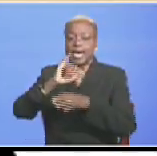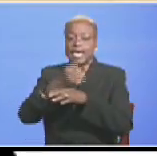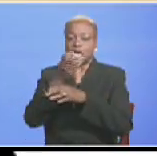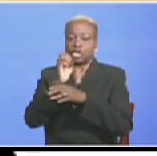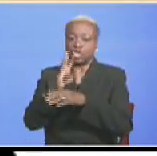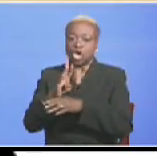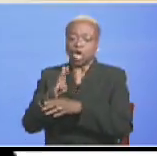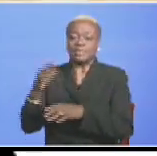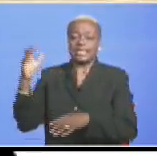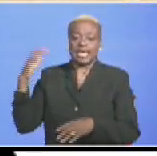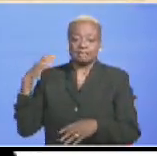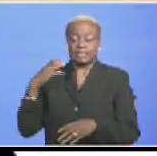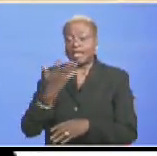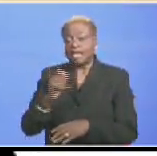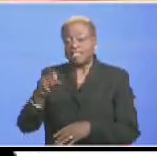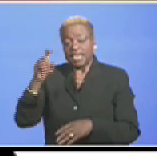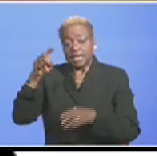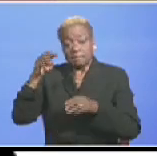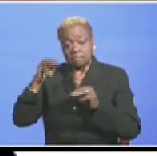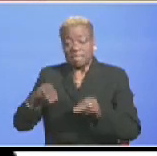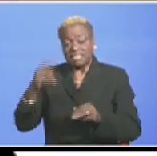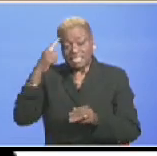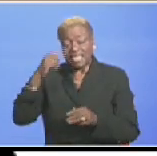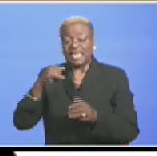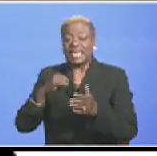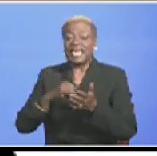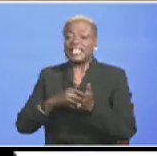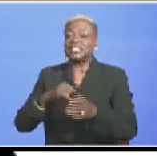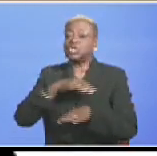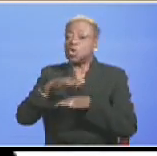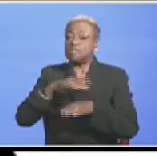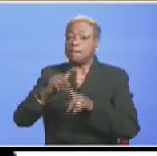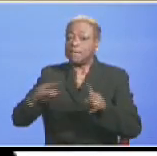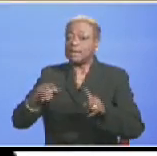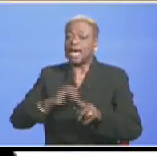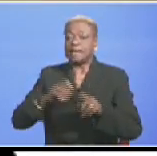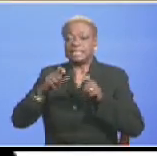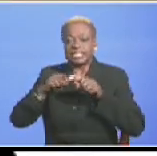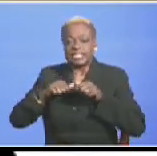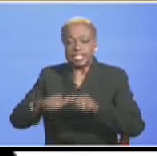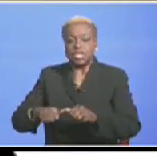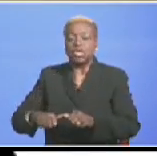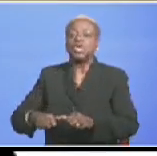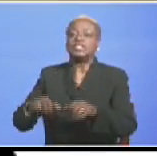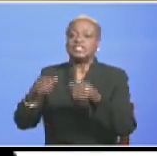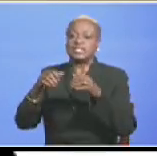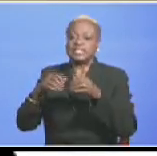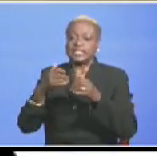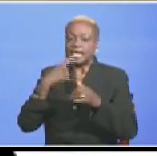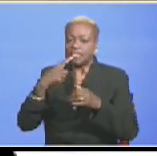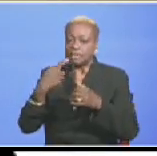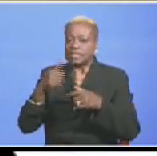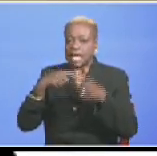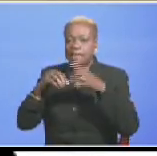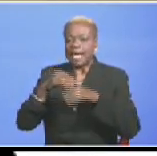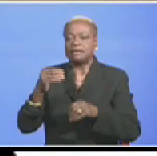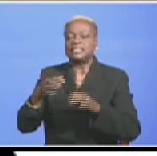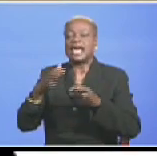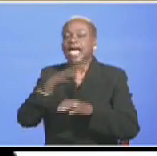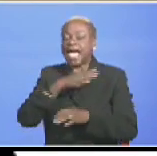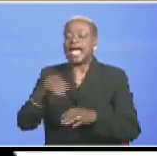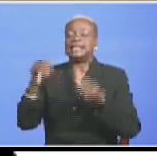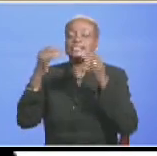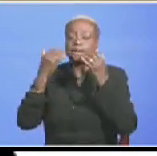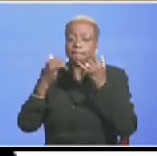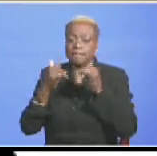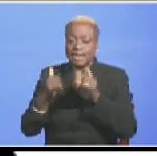they might think it's over, but I got to just continue to prepare them each and every game and just to come out and play hard every single game, because this is a good ball club coached